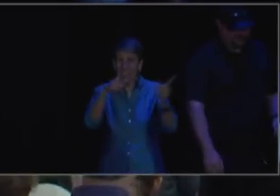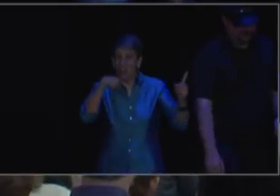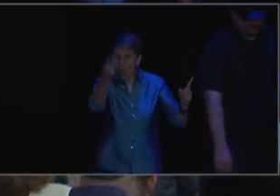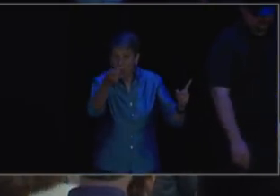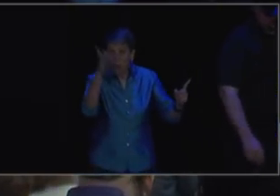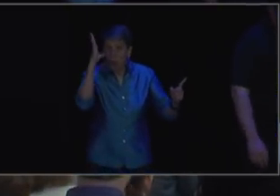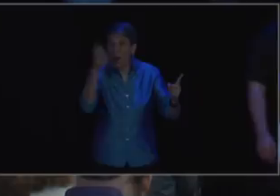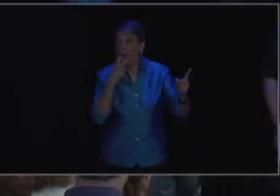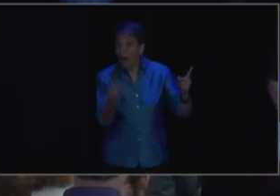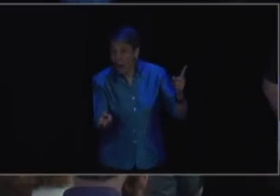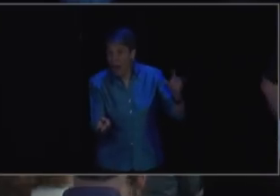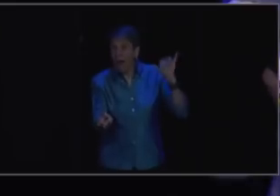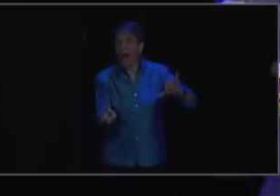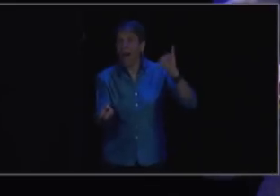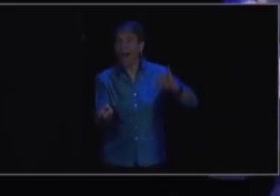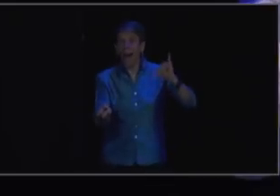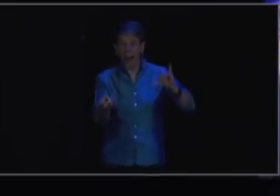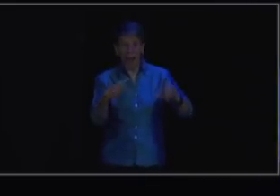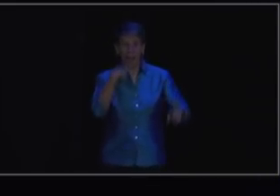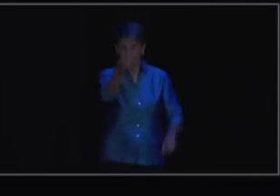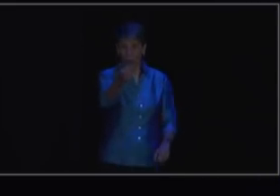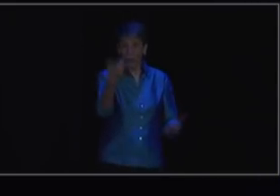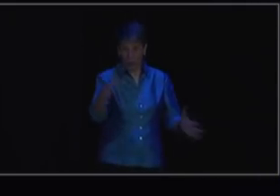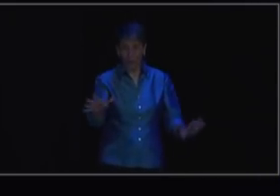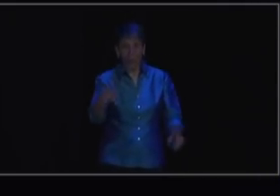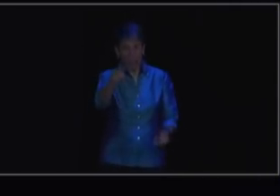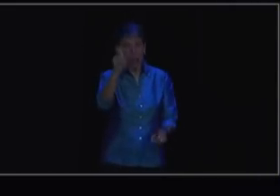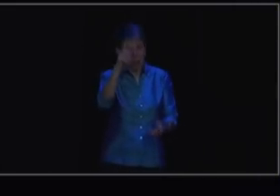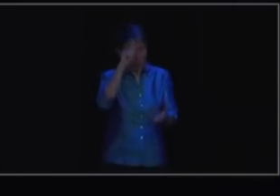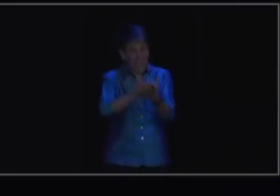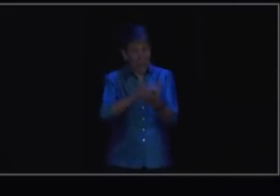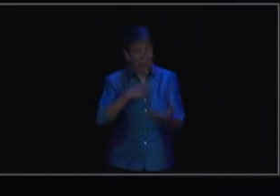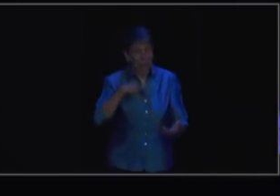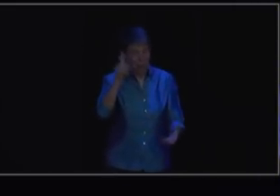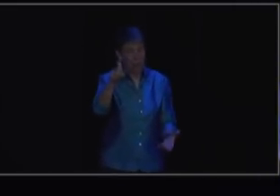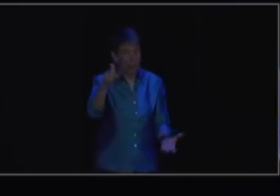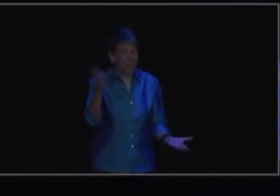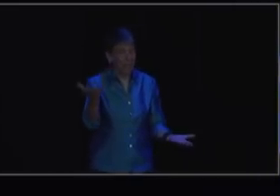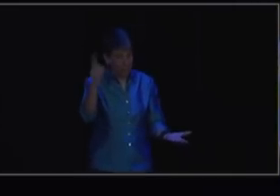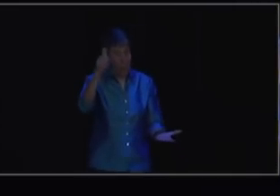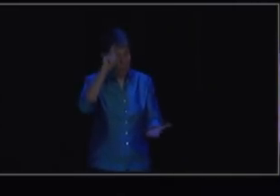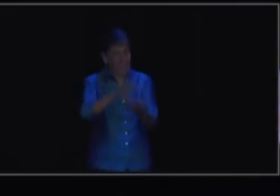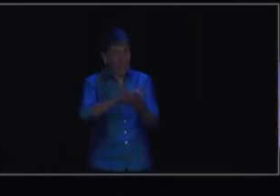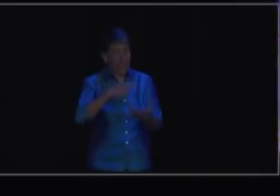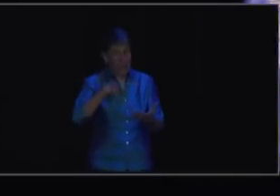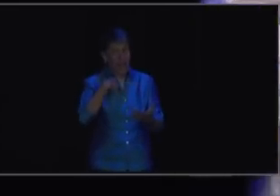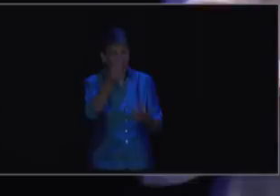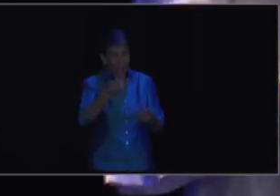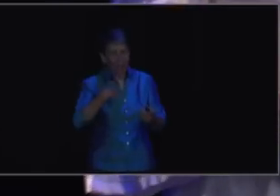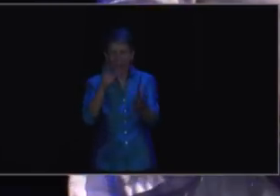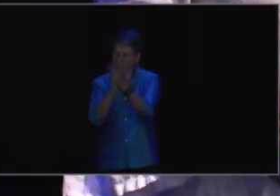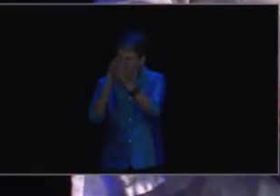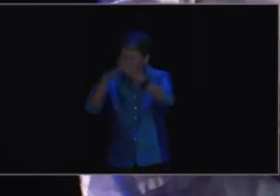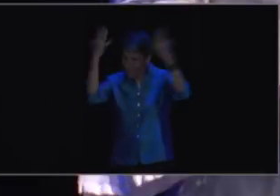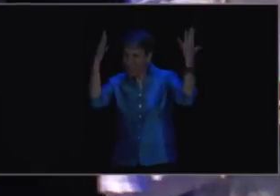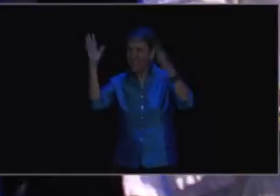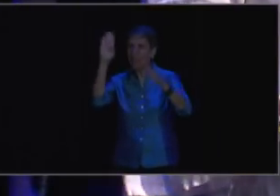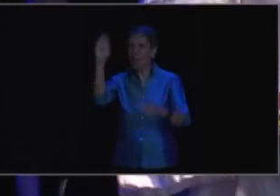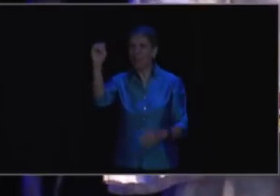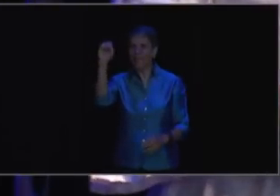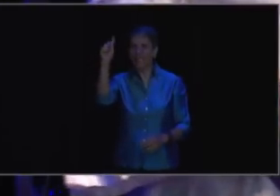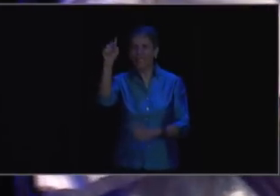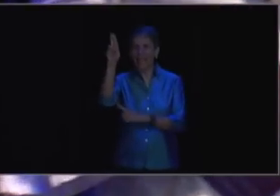I told you you was gonna be amazed. I told you. You should have believed me. You should have believed me. Give it up for B.